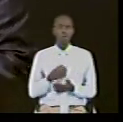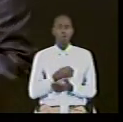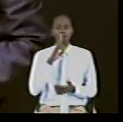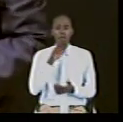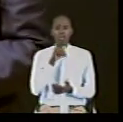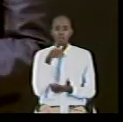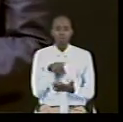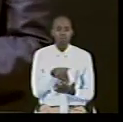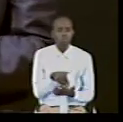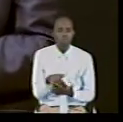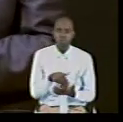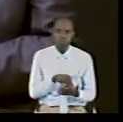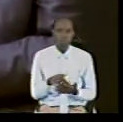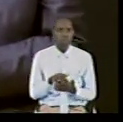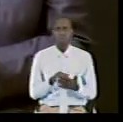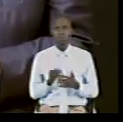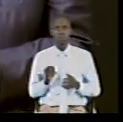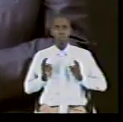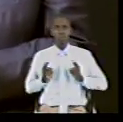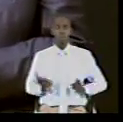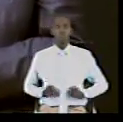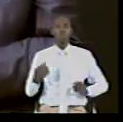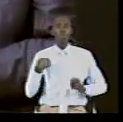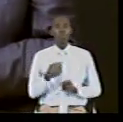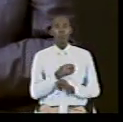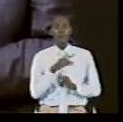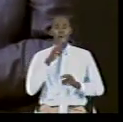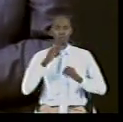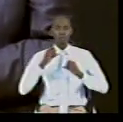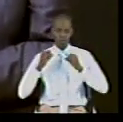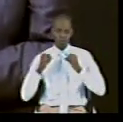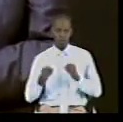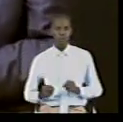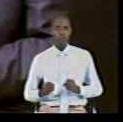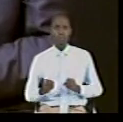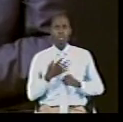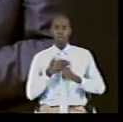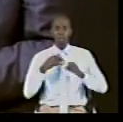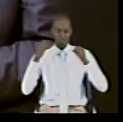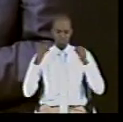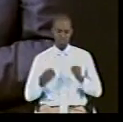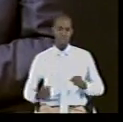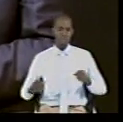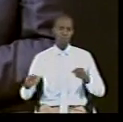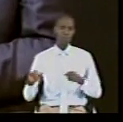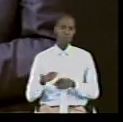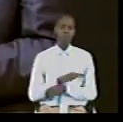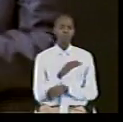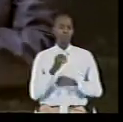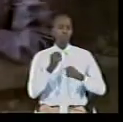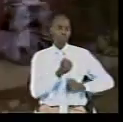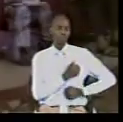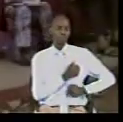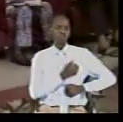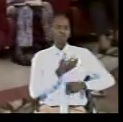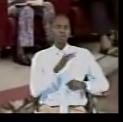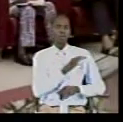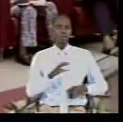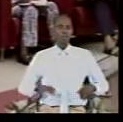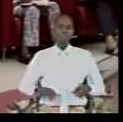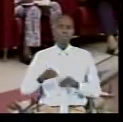civilians. We are strong and powerful soldiers of Christ in Jesus'